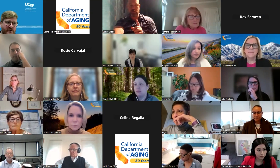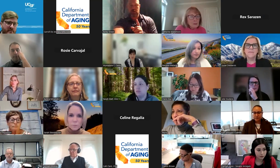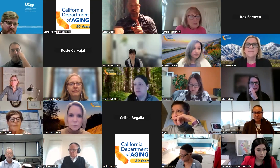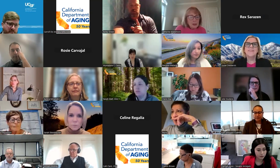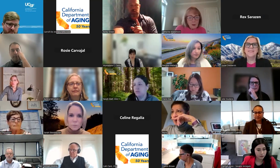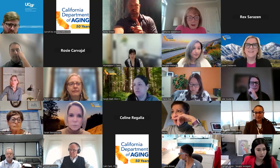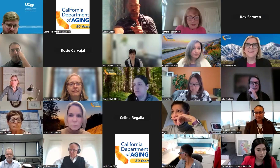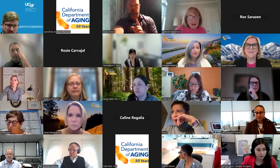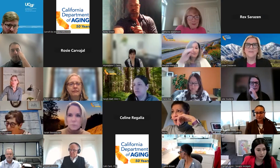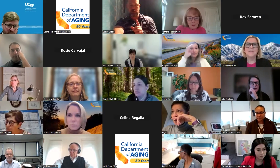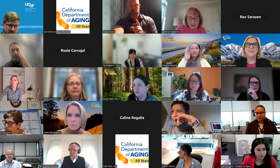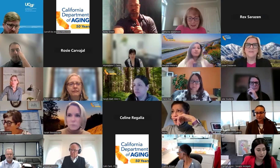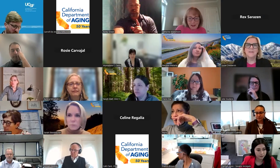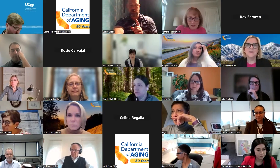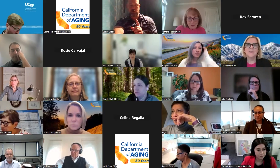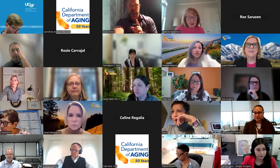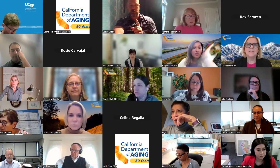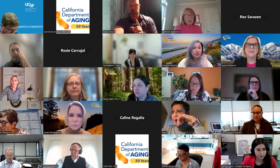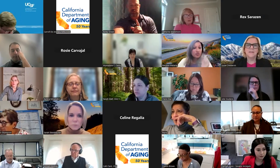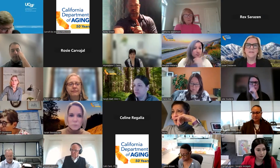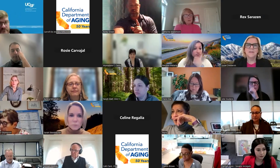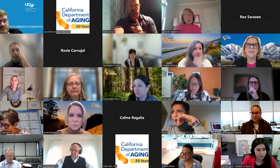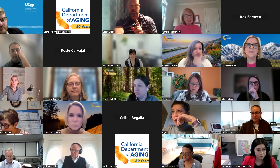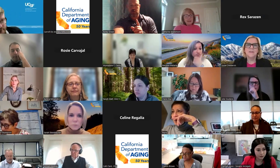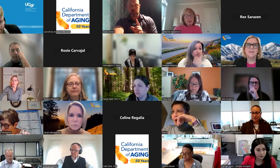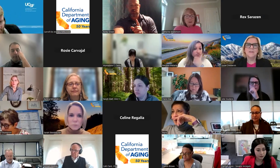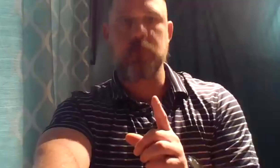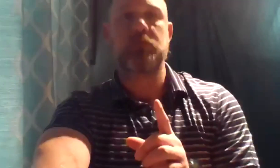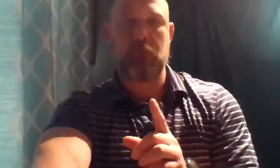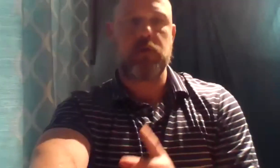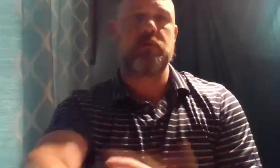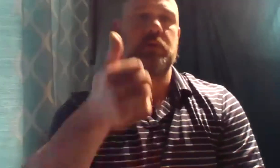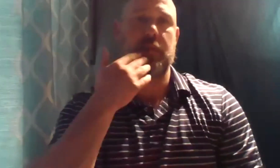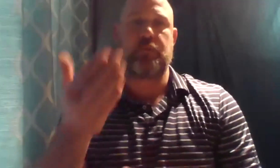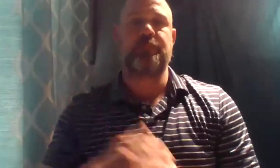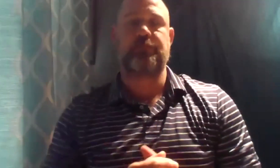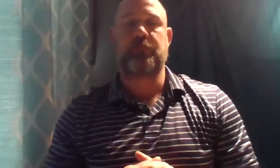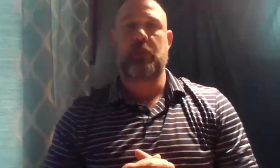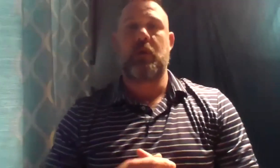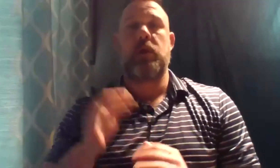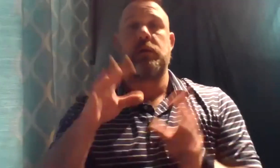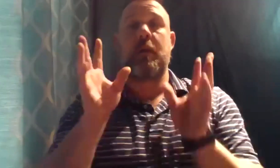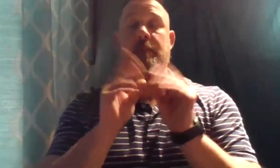today. We're so happy to have you. I think you were here maybe at the last meeting or the meeting before.